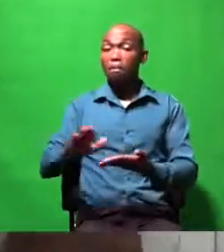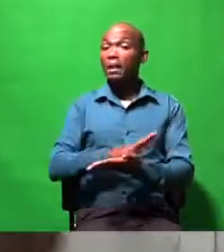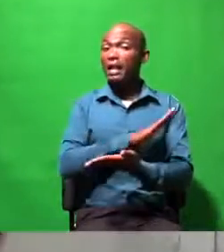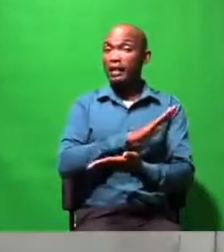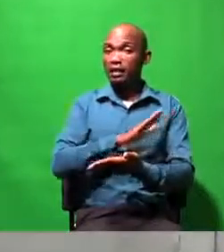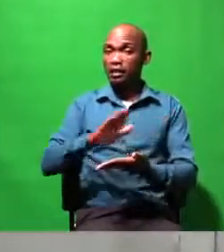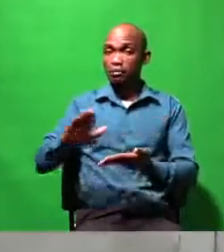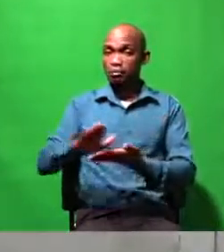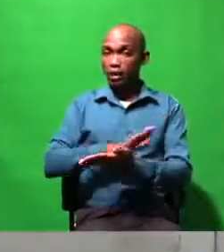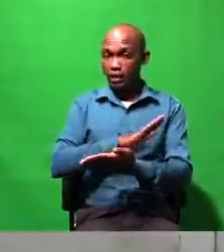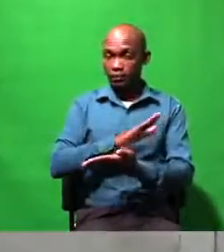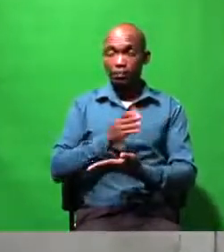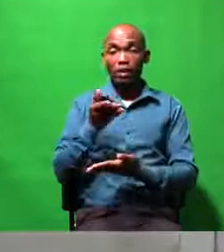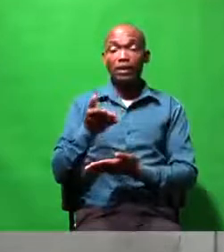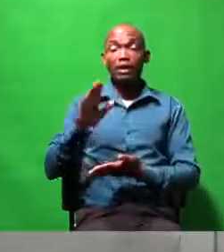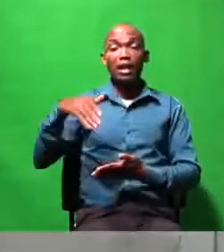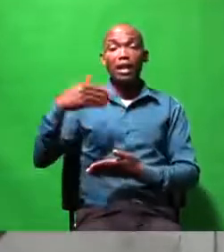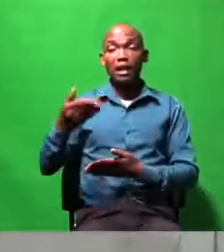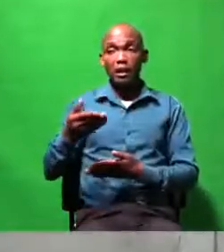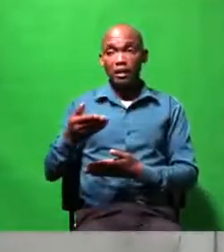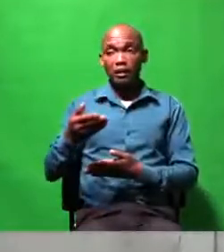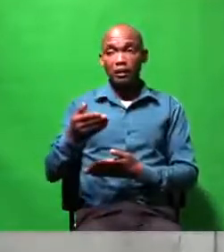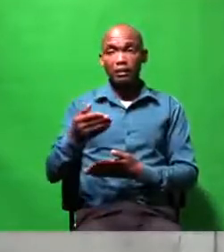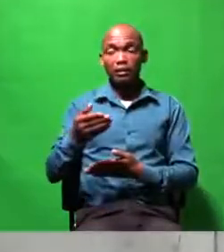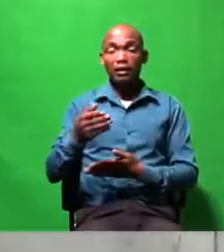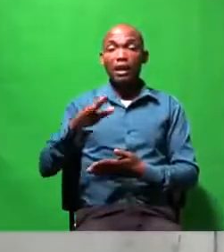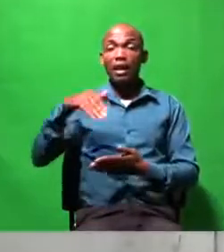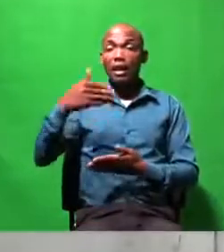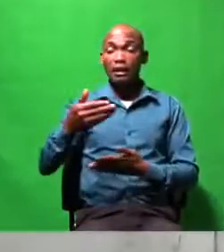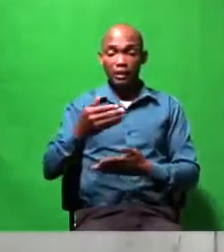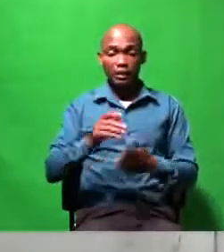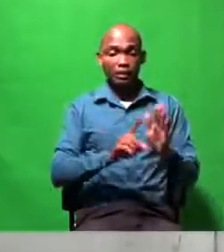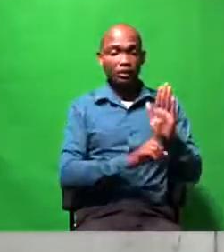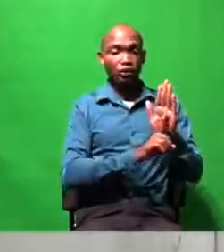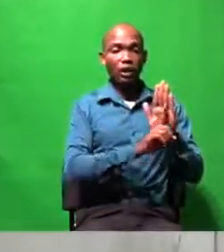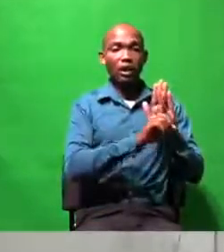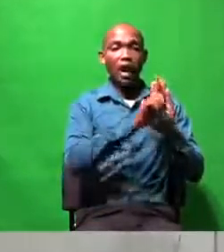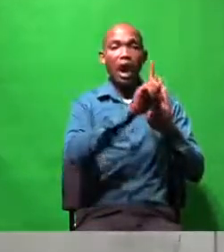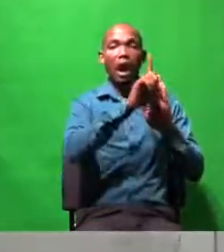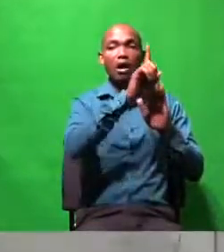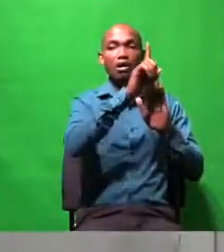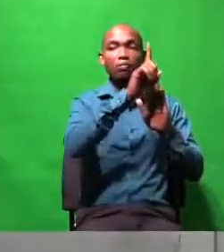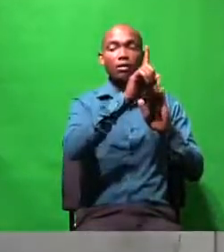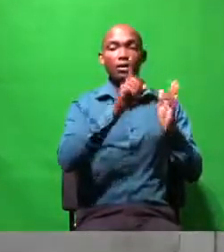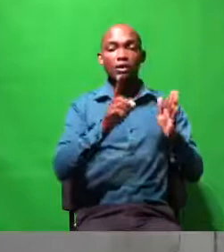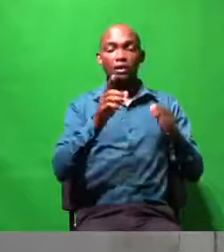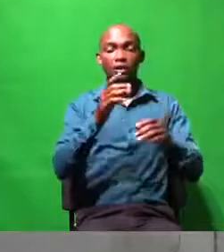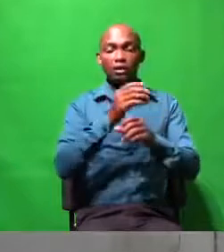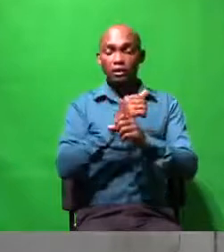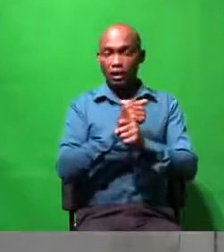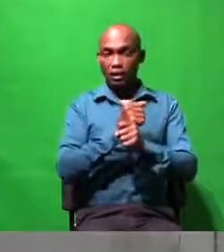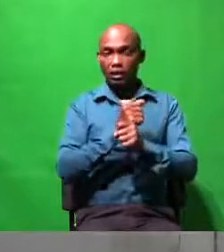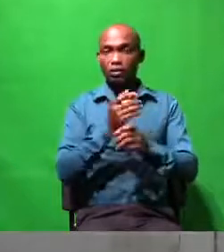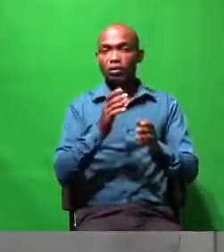Oceanic plain. So later, this ocean can be rise up and then can cover on the